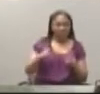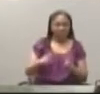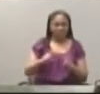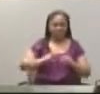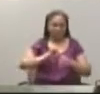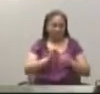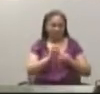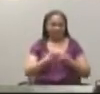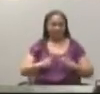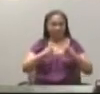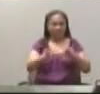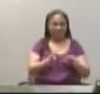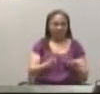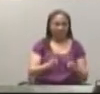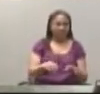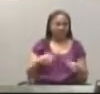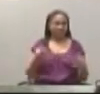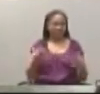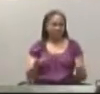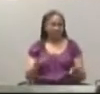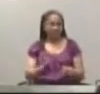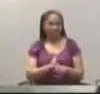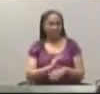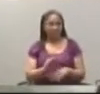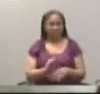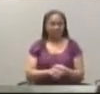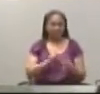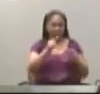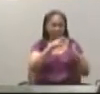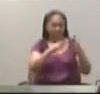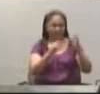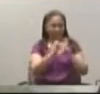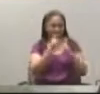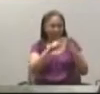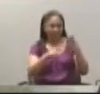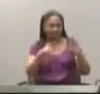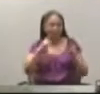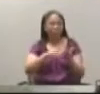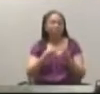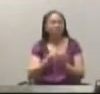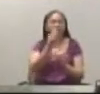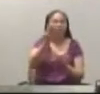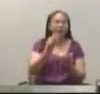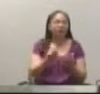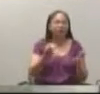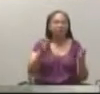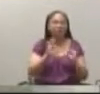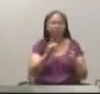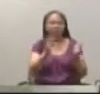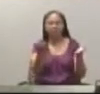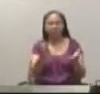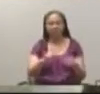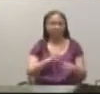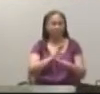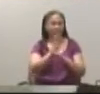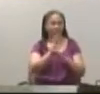there. The kids are like, "I've got to make my Santa Claus list," but only if you're nice, not naughty.